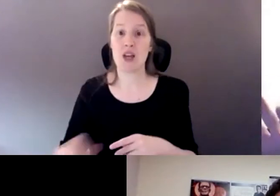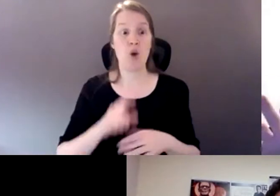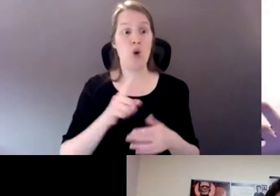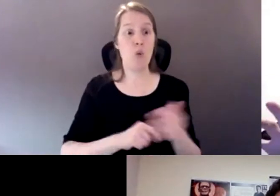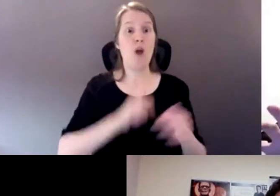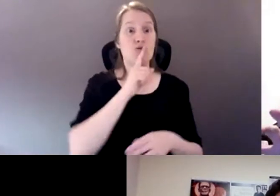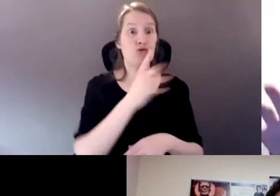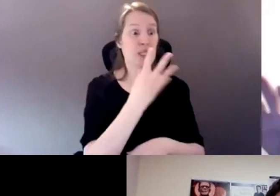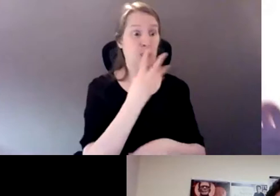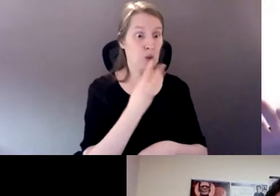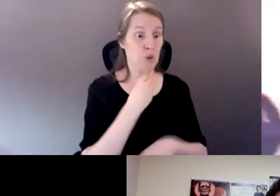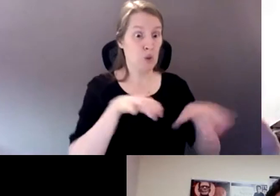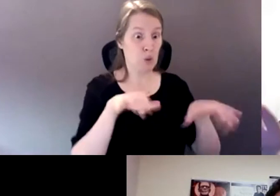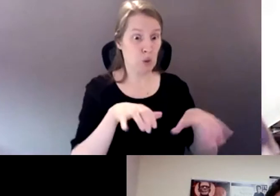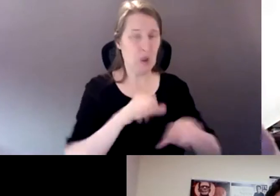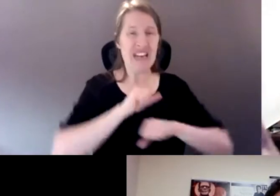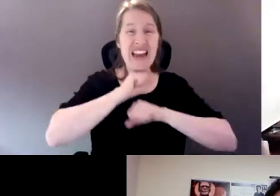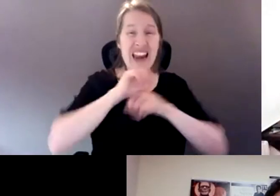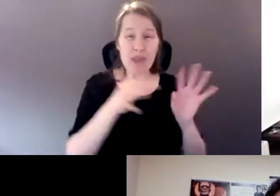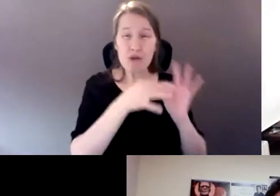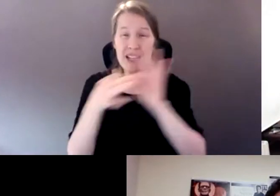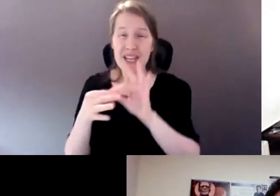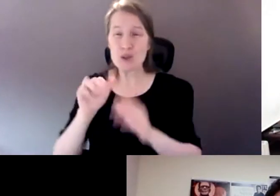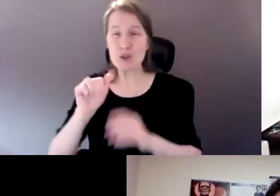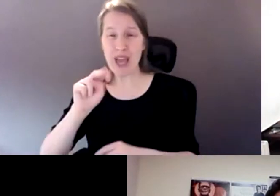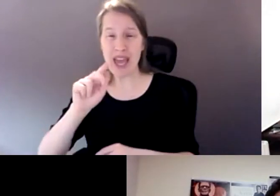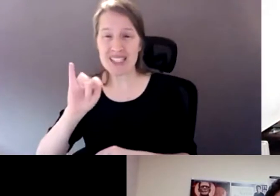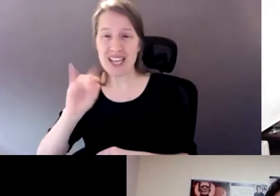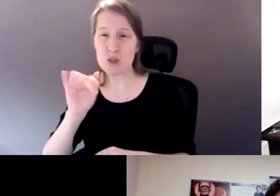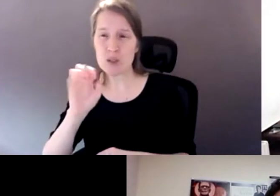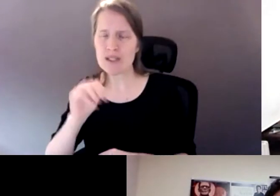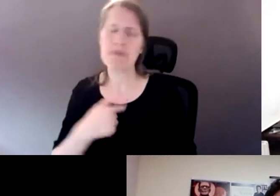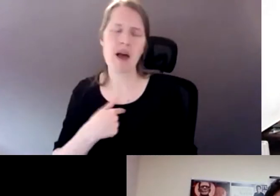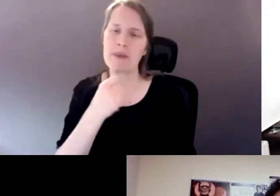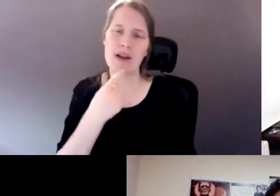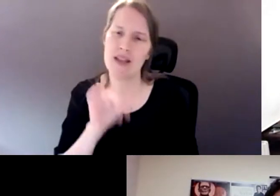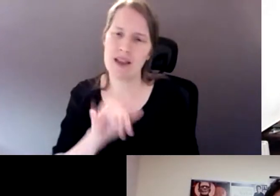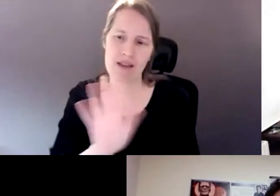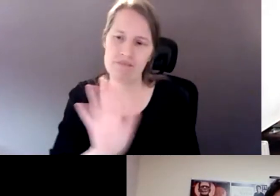nothing to do with the direction that anti-Judaism takes? And I'm not suggesting that.